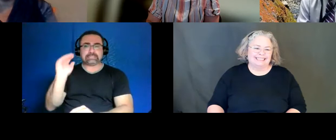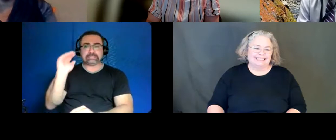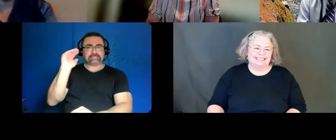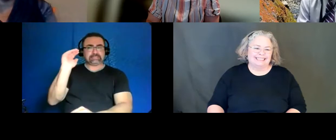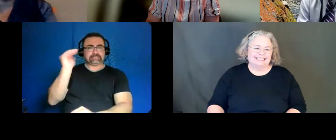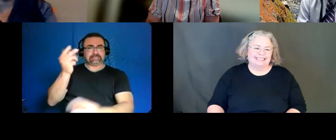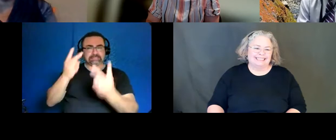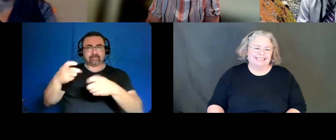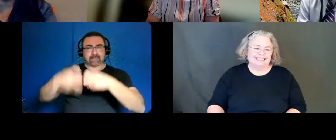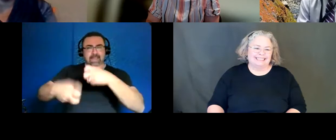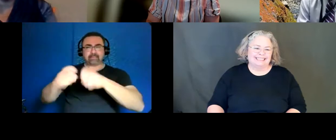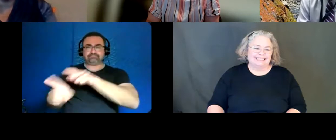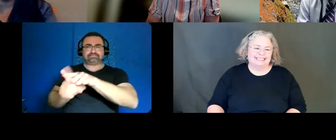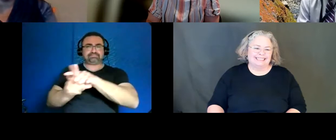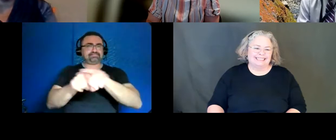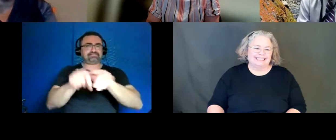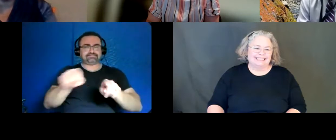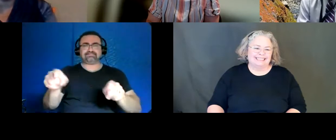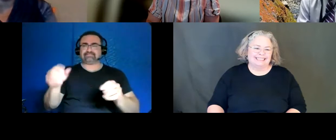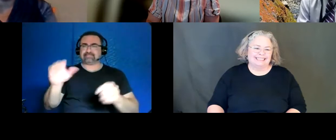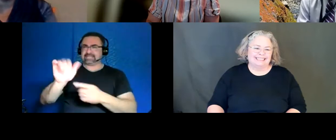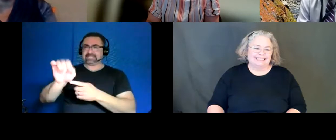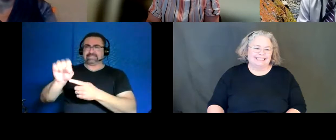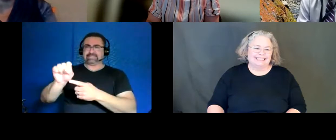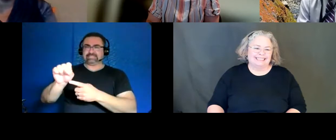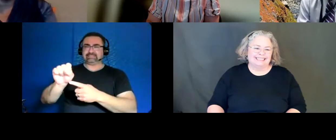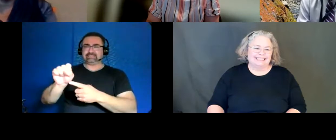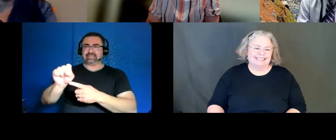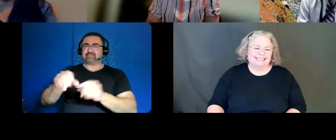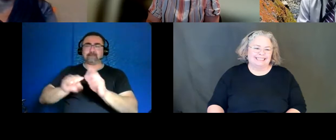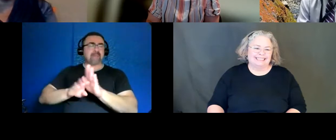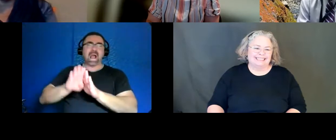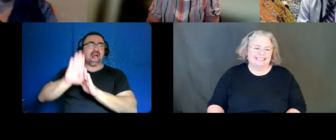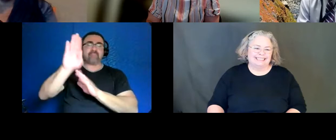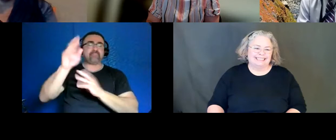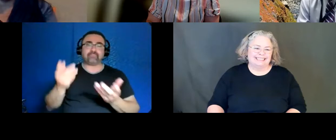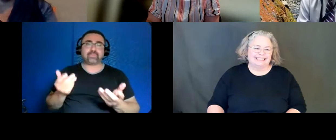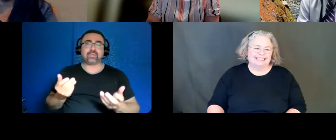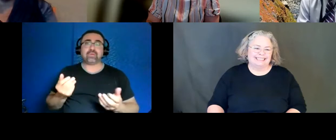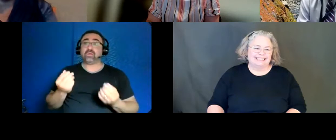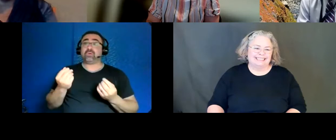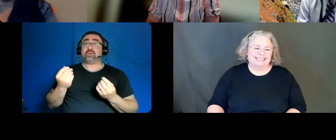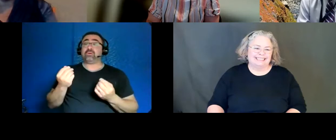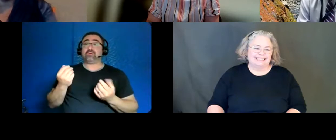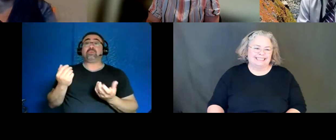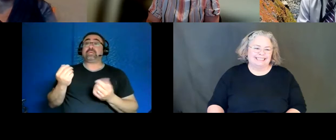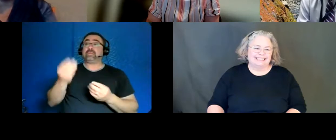problems with a lot of cases and uncontrolled outbreaks. So we do work with the state as well.